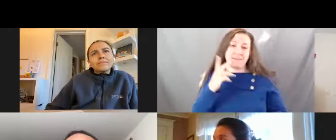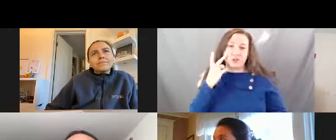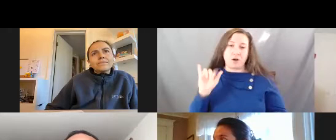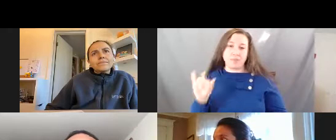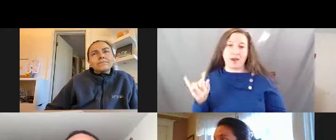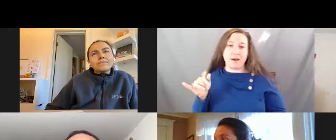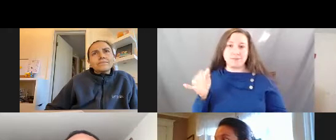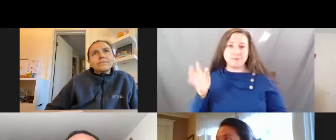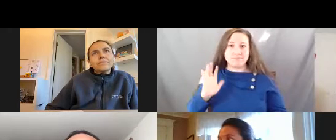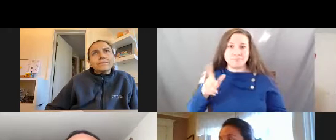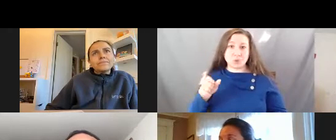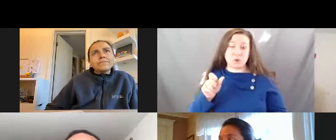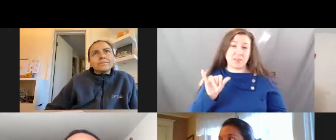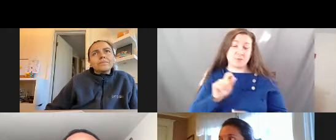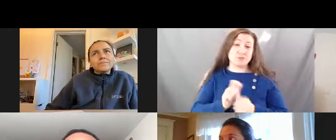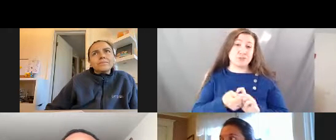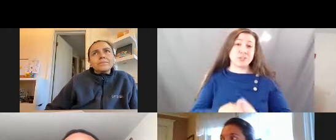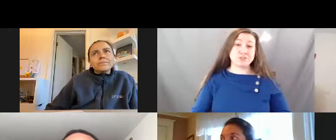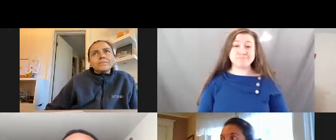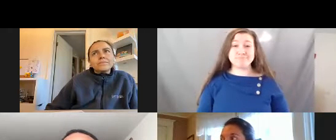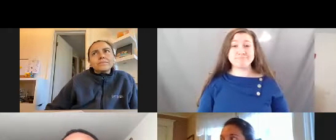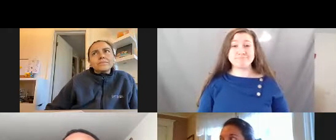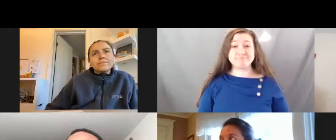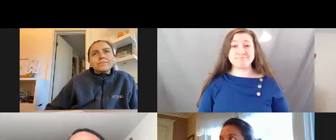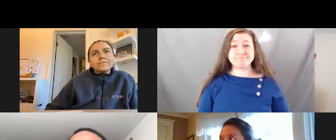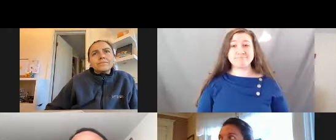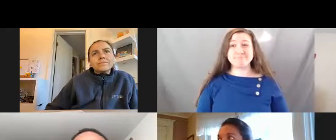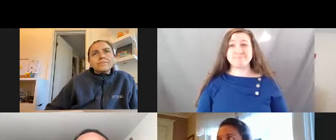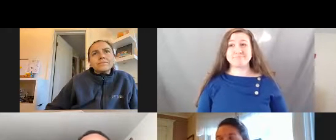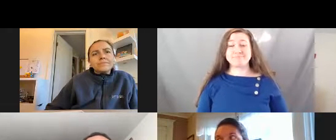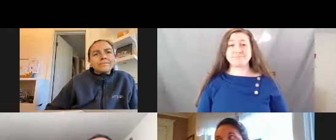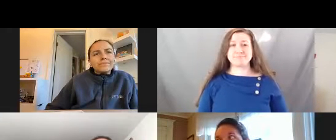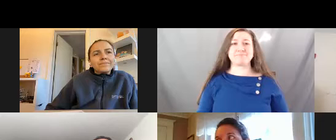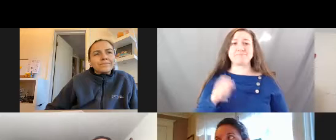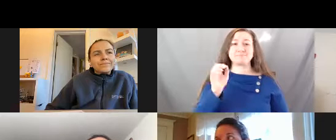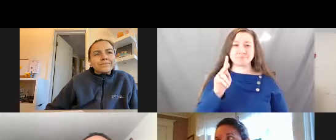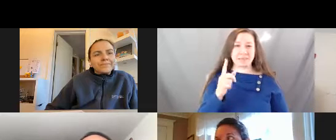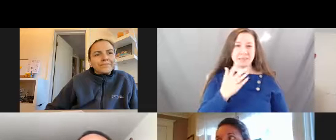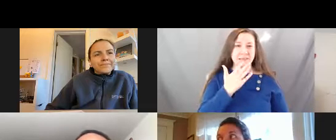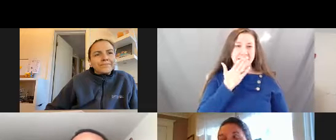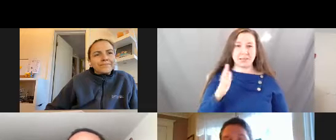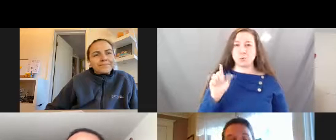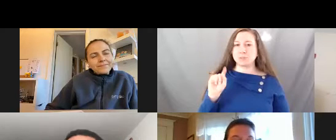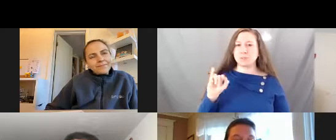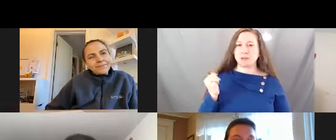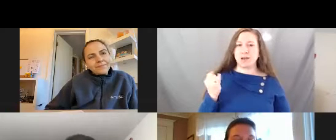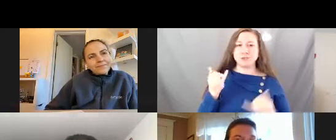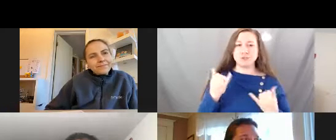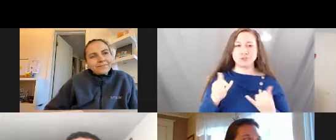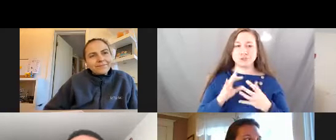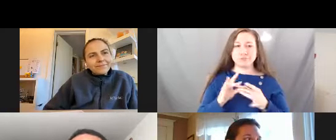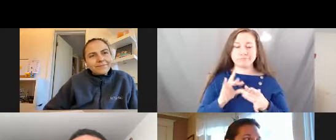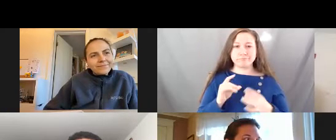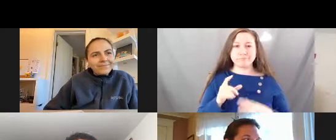So that was the main change. Yeah. Cool. Thank you. So we're close to our time. So I want to